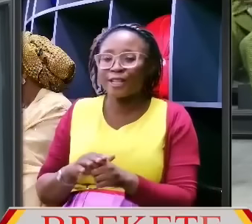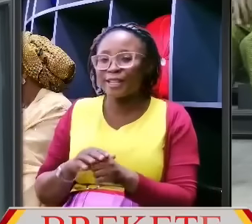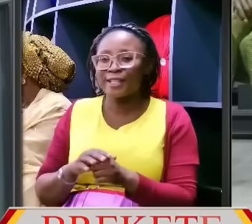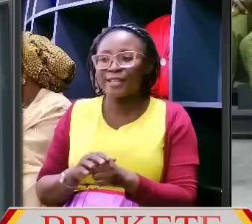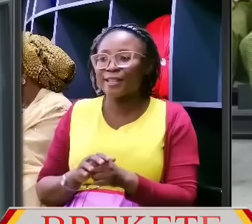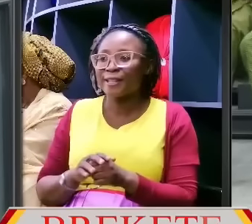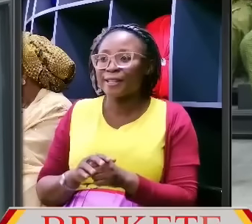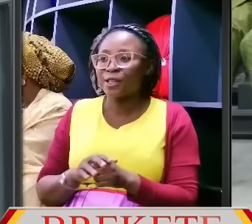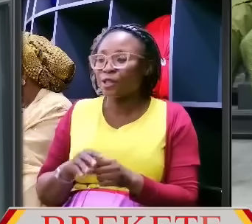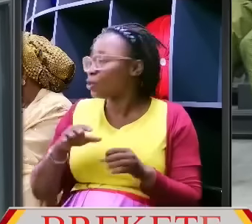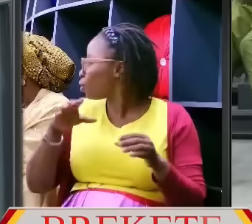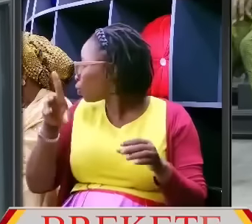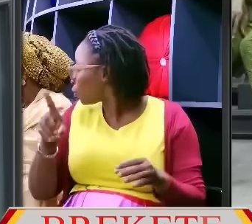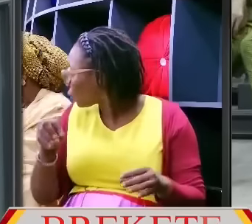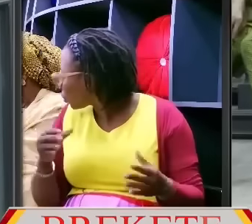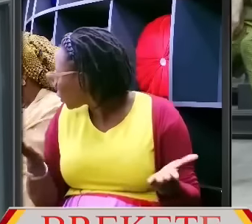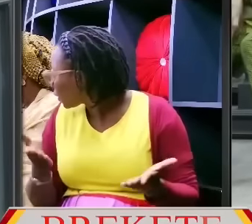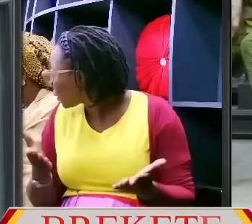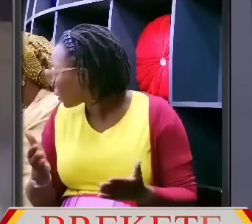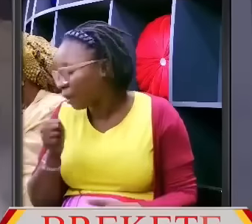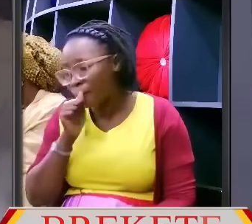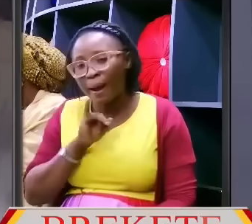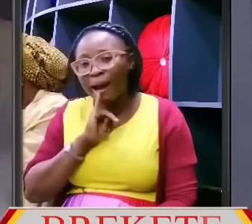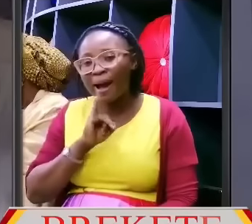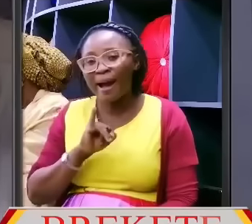here. Am I lying? No, sir.